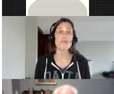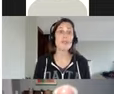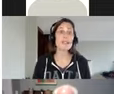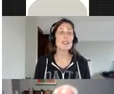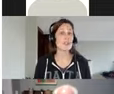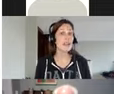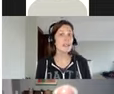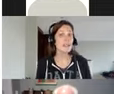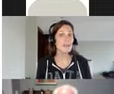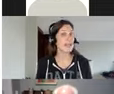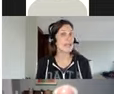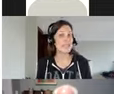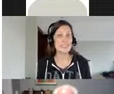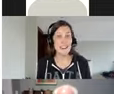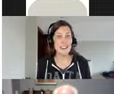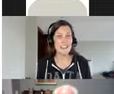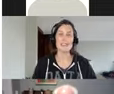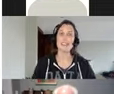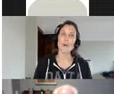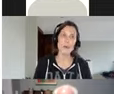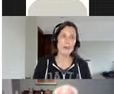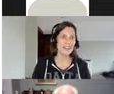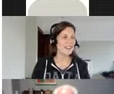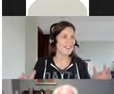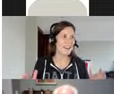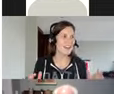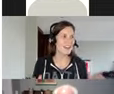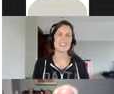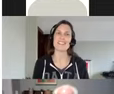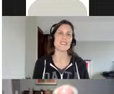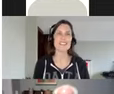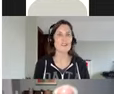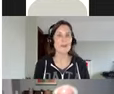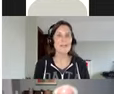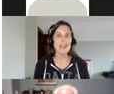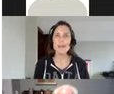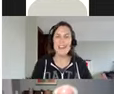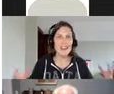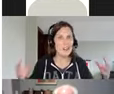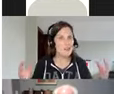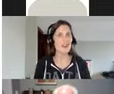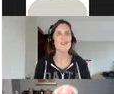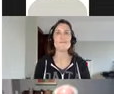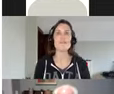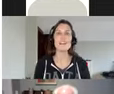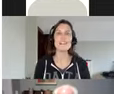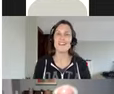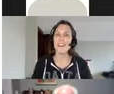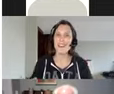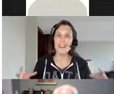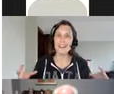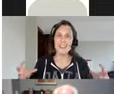was a really good idea back in 1990. So this is old and it's still just a great map, and it is very